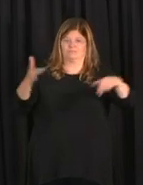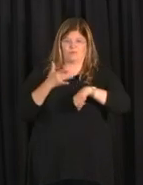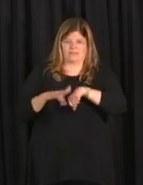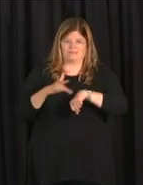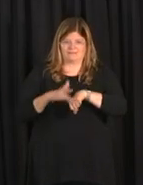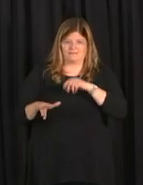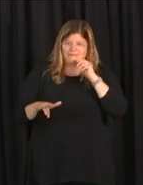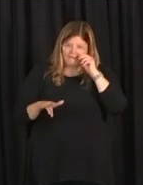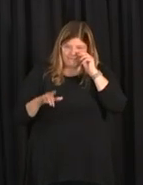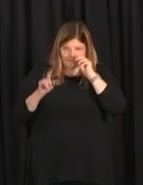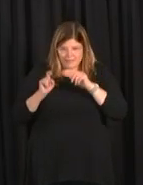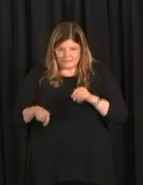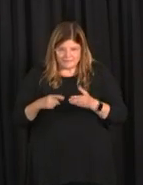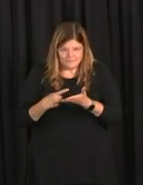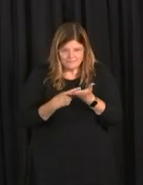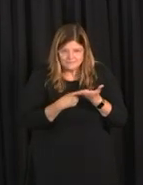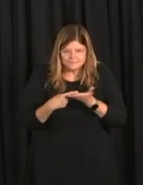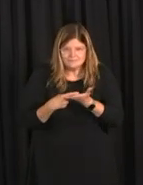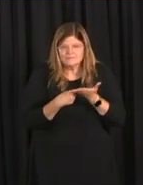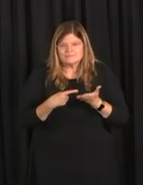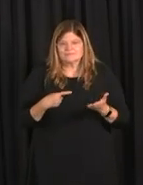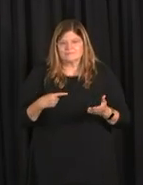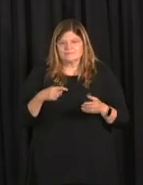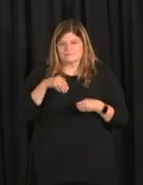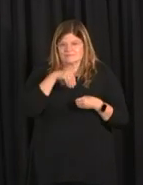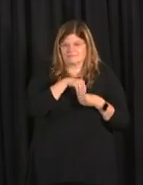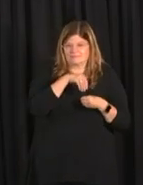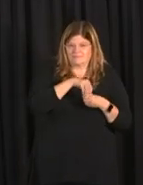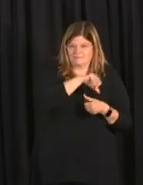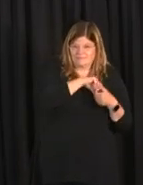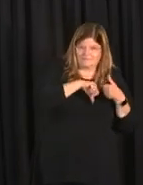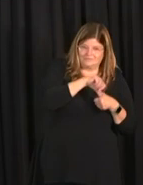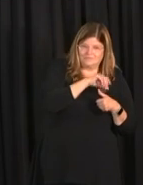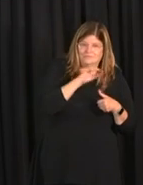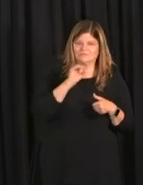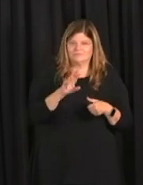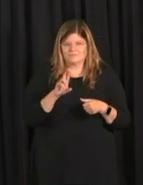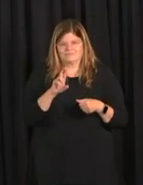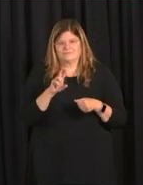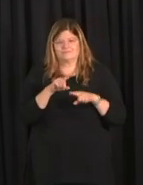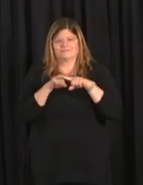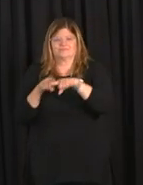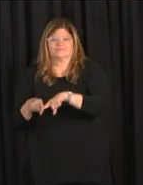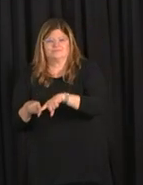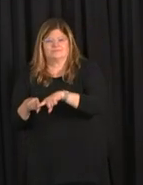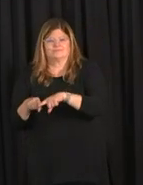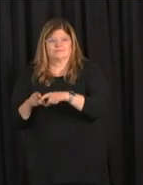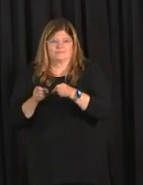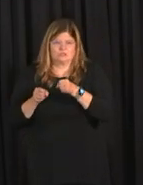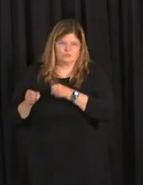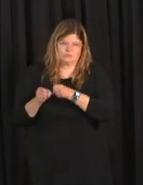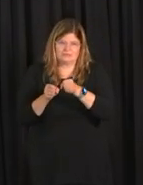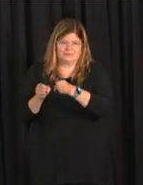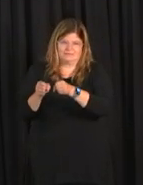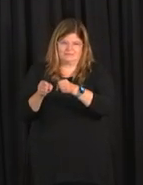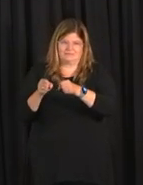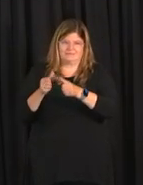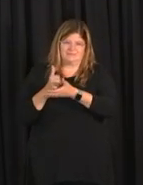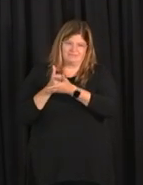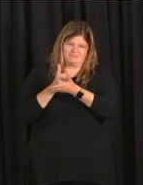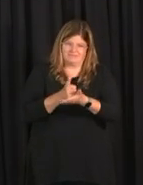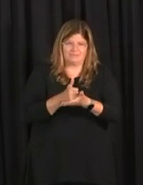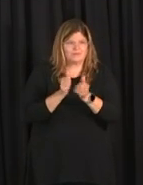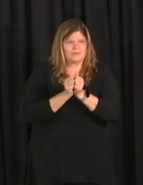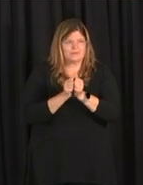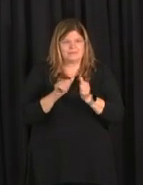this conversation that we're having internally, and that we're going to be pulling on some strategic advisors to be able to assist